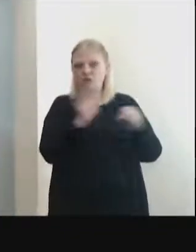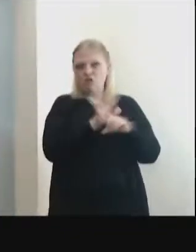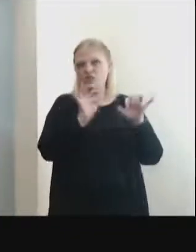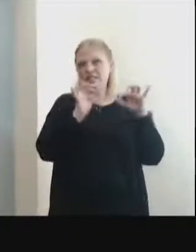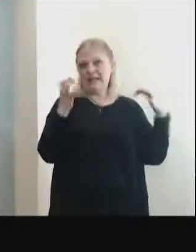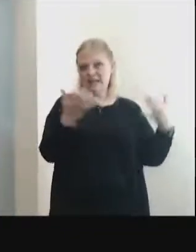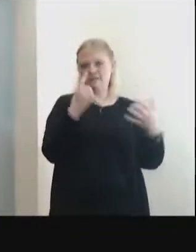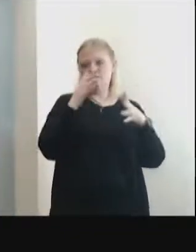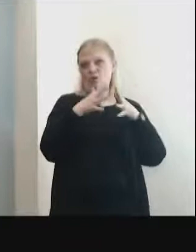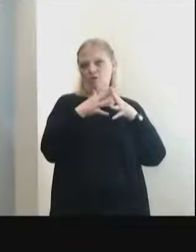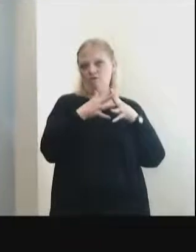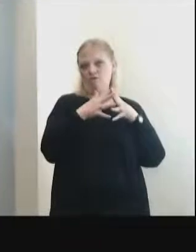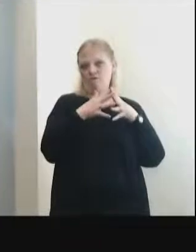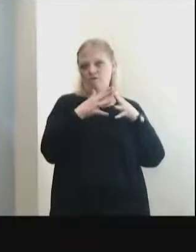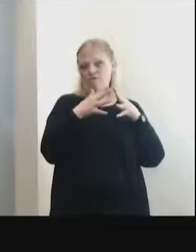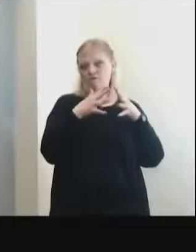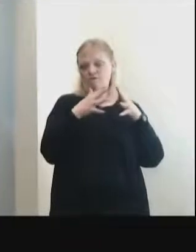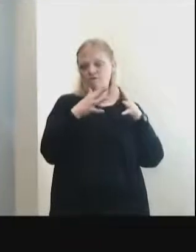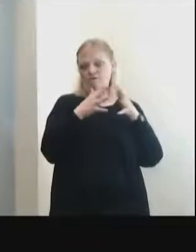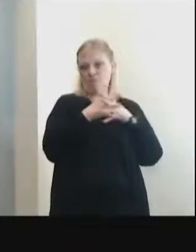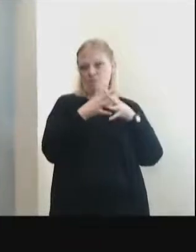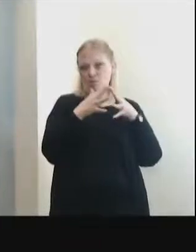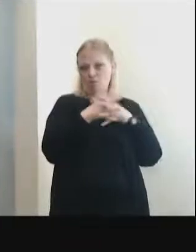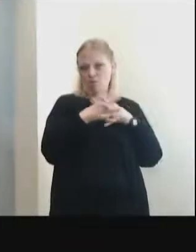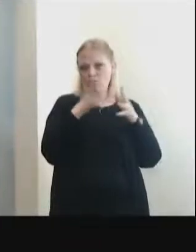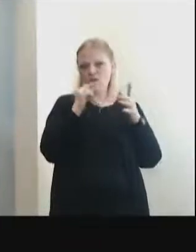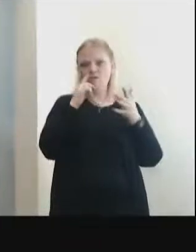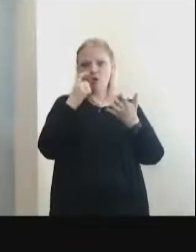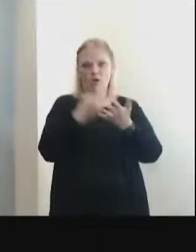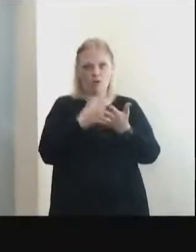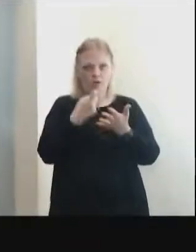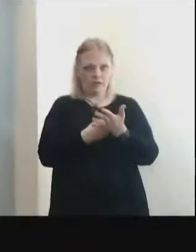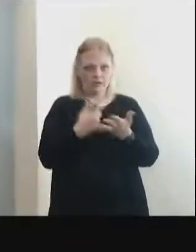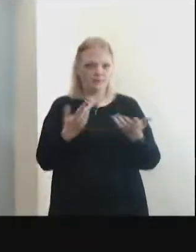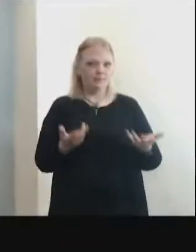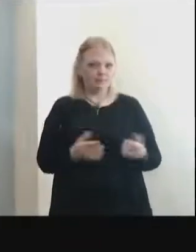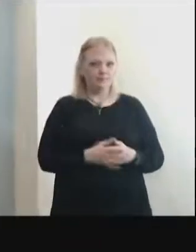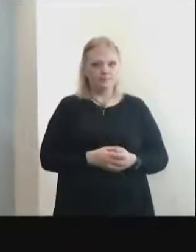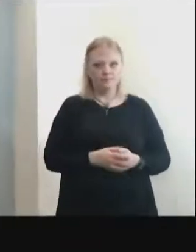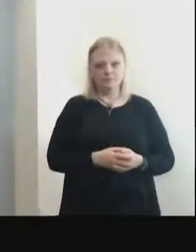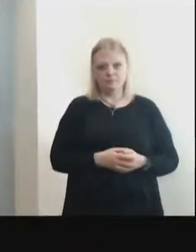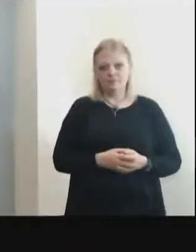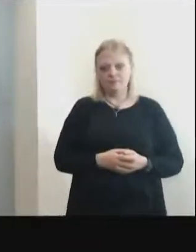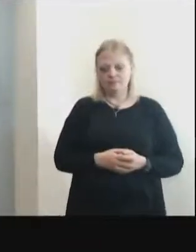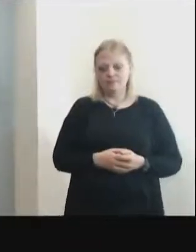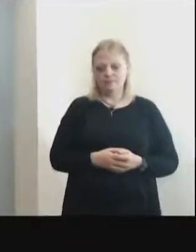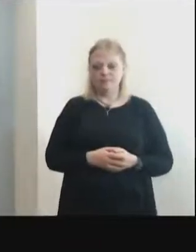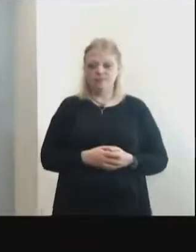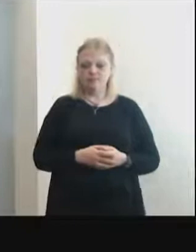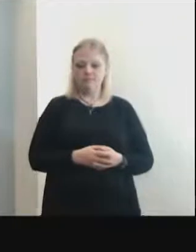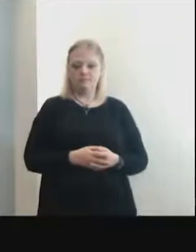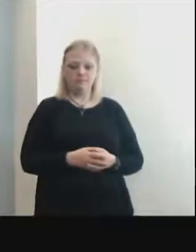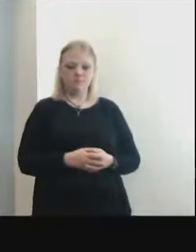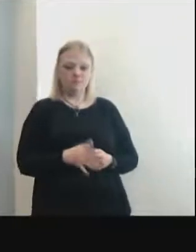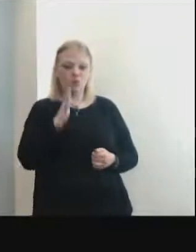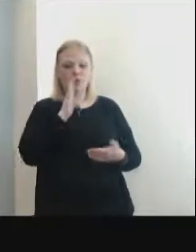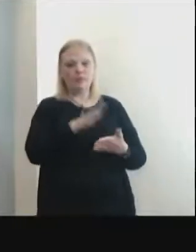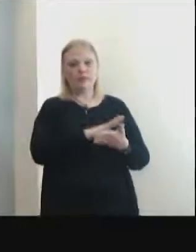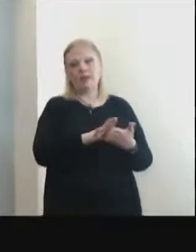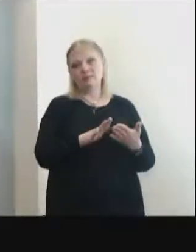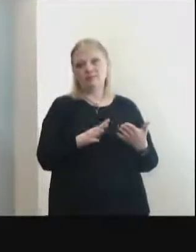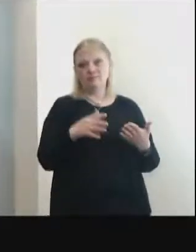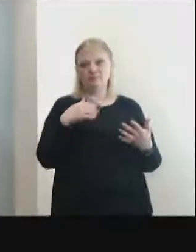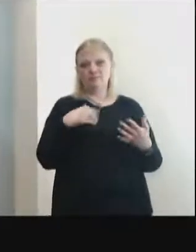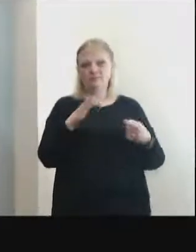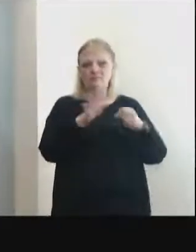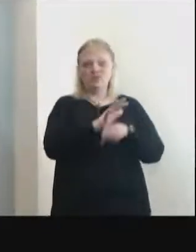football stadium this fall, as well as for Sabres games in the fall as well. And it would be nice. It would have been nice to have a full house